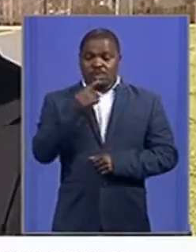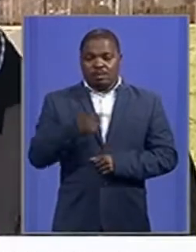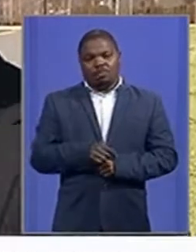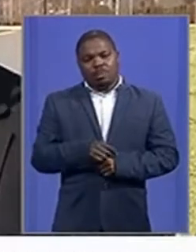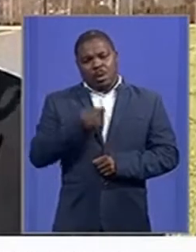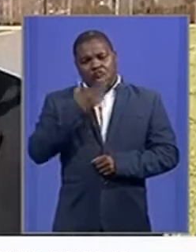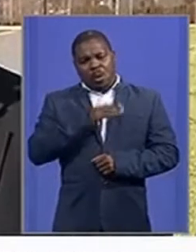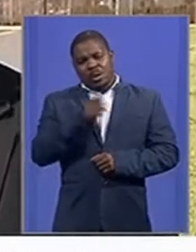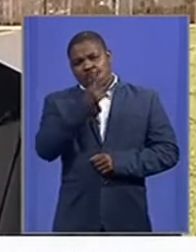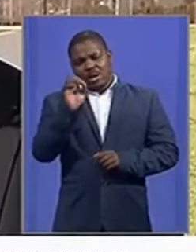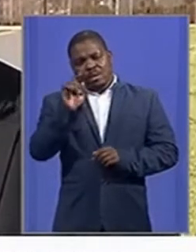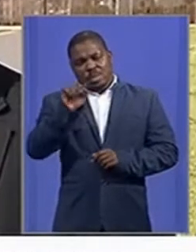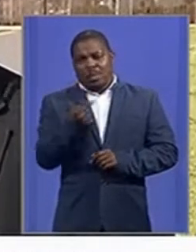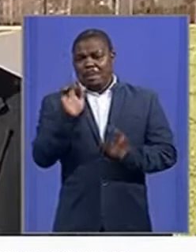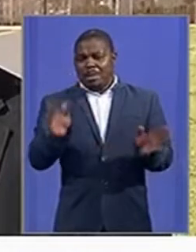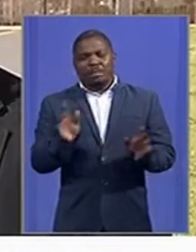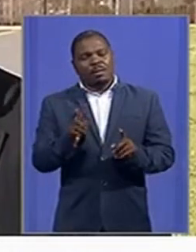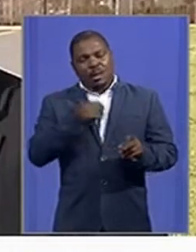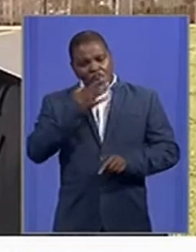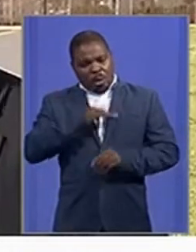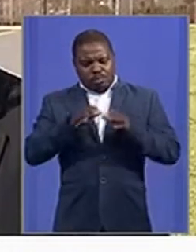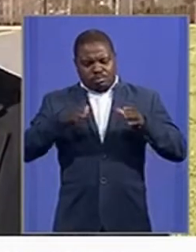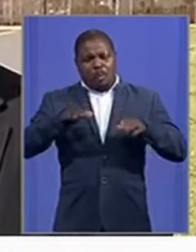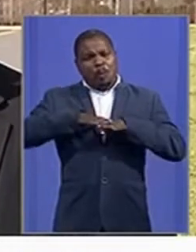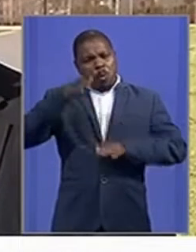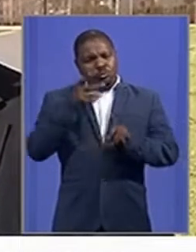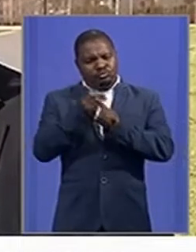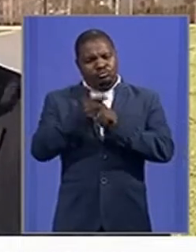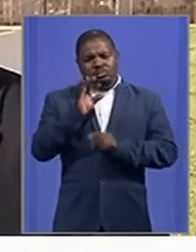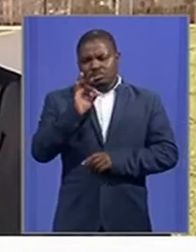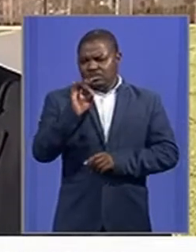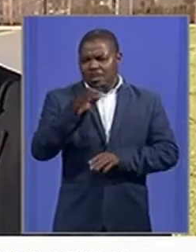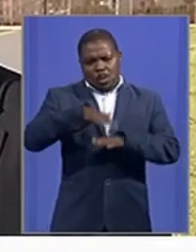to be there. That's not where we want to be. We want to increase this number quite substantially.